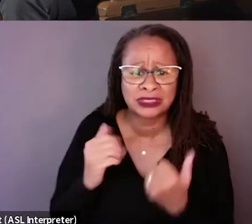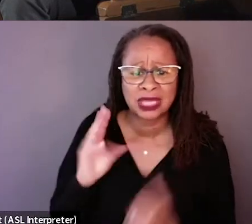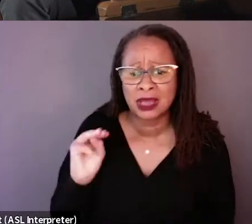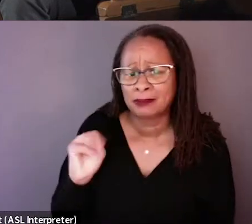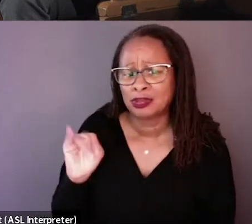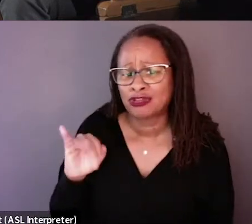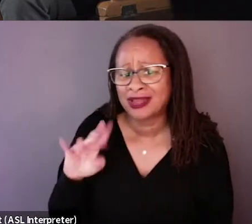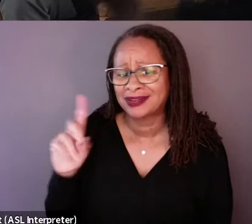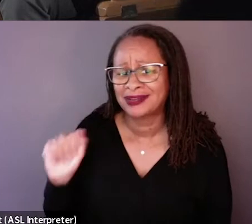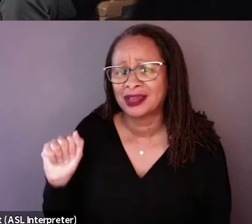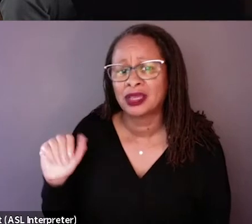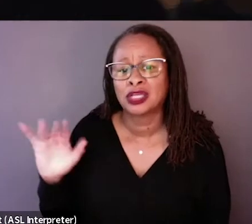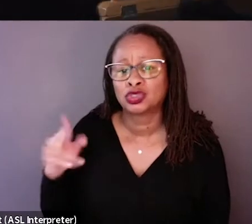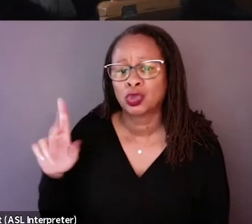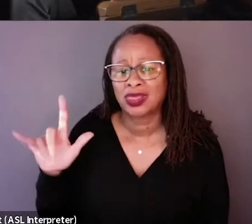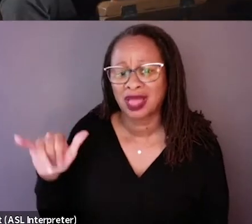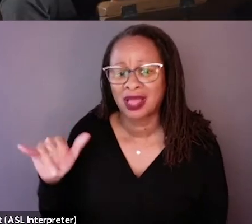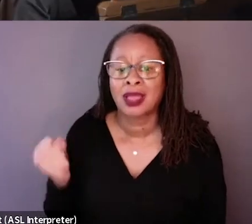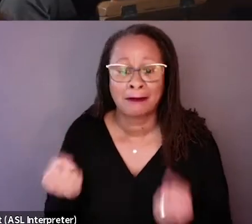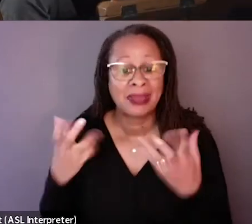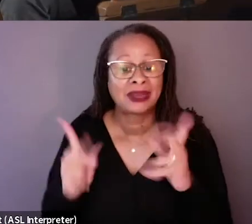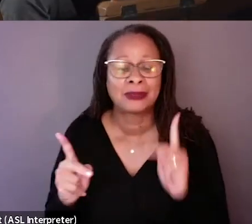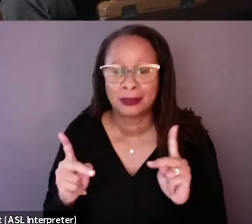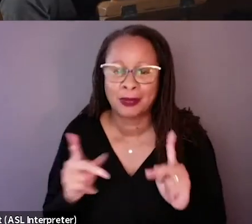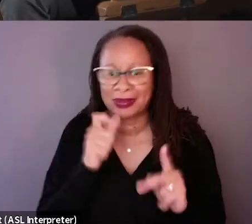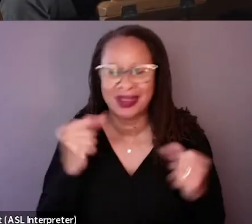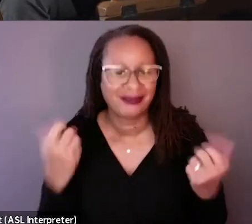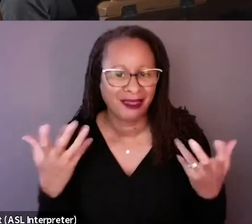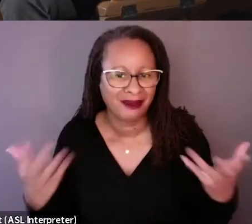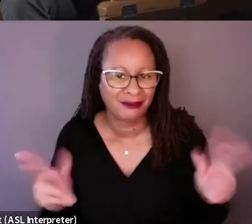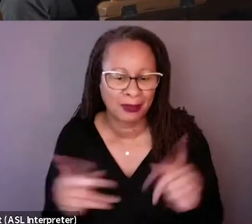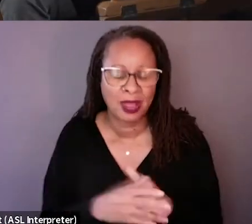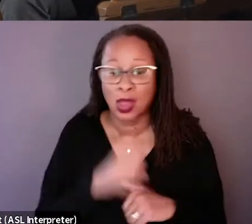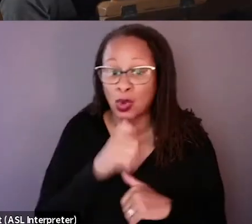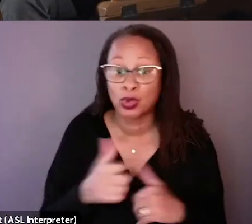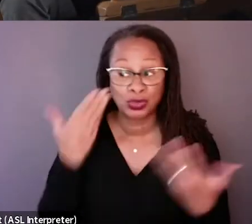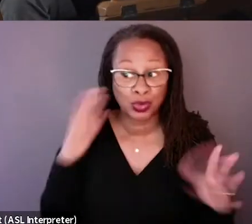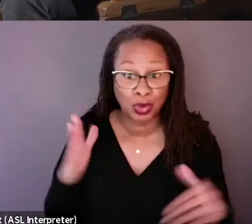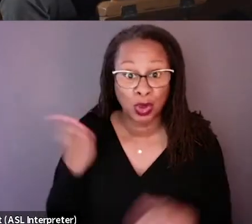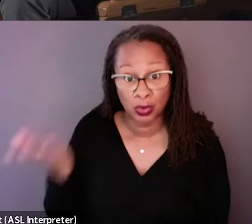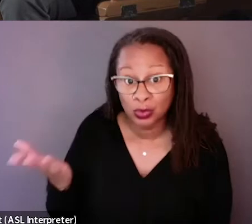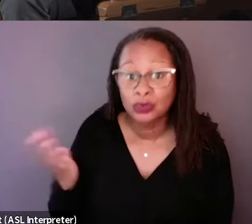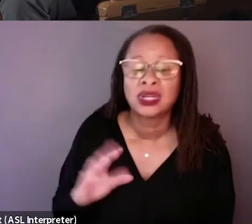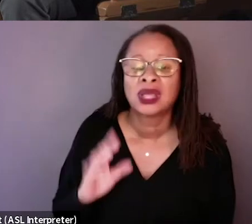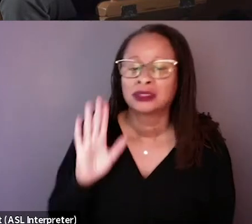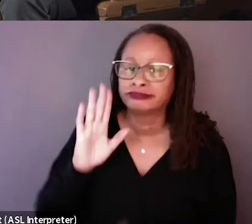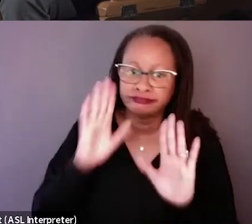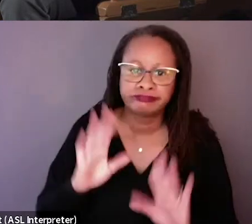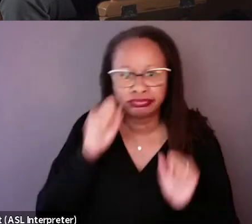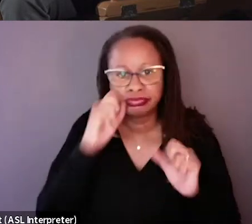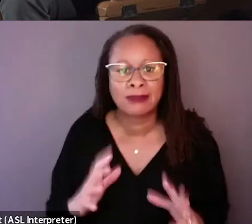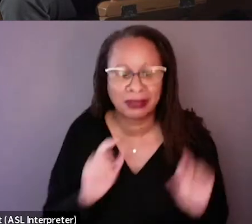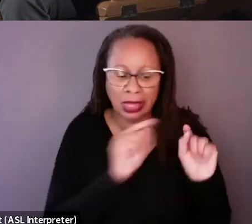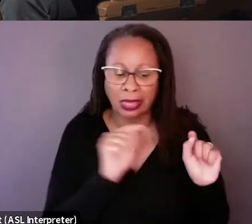Raise your hand if you know her. So a lot of people, but not everybody. For those of you who don't know Miranda July, she's just a phenomenal multi-hyphenate